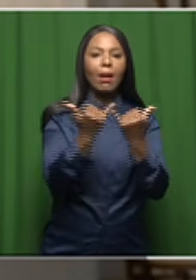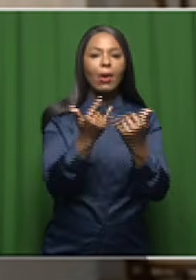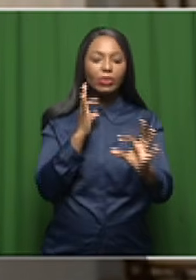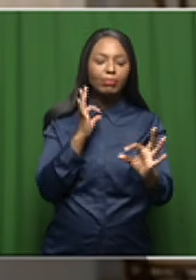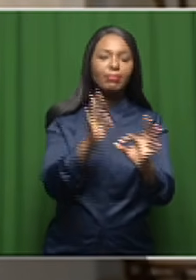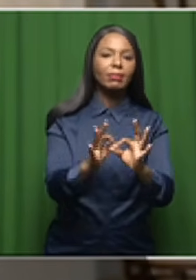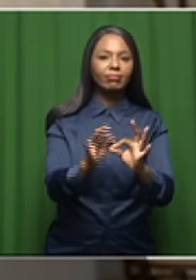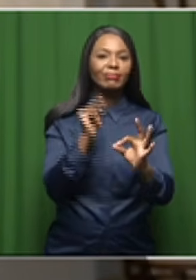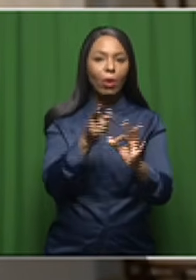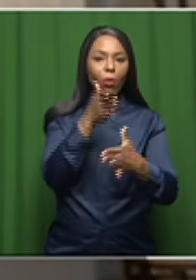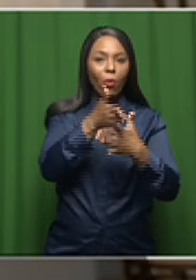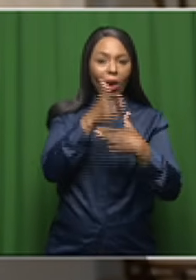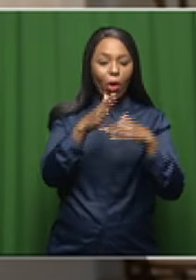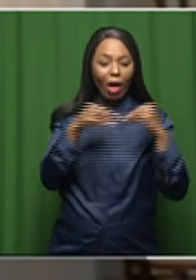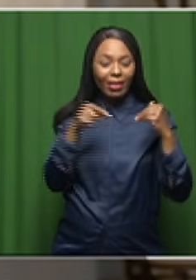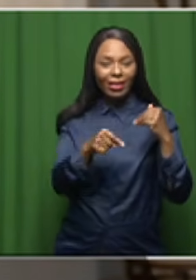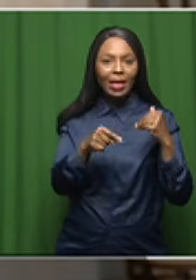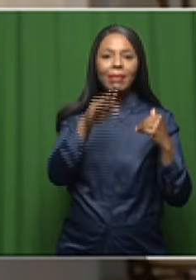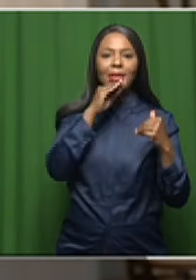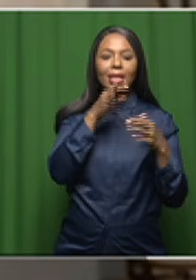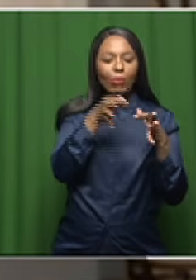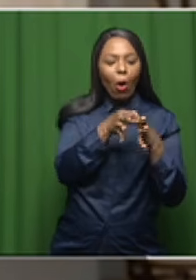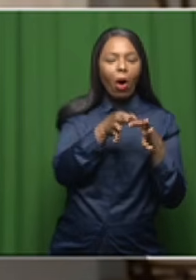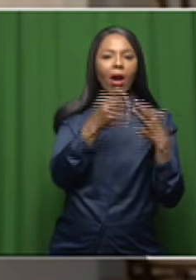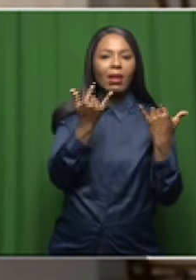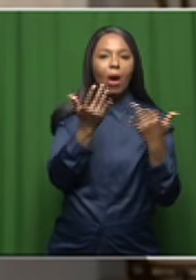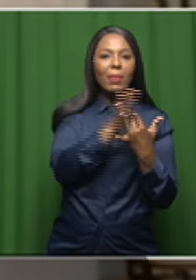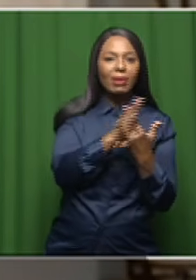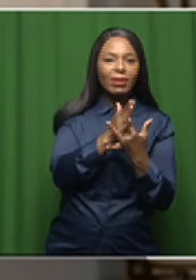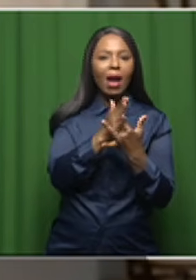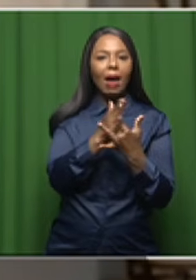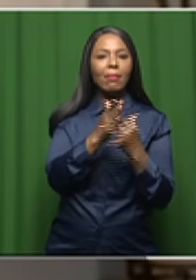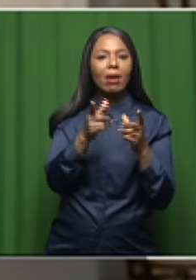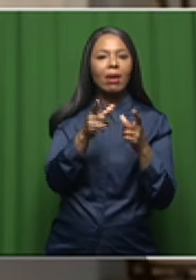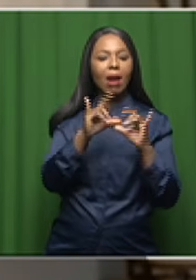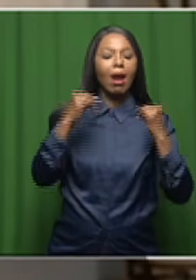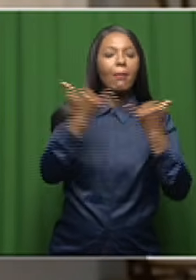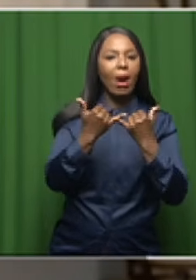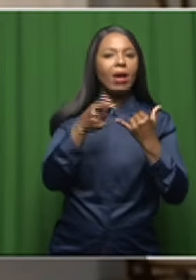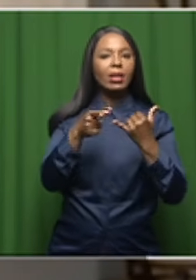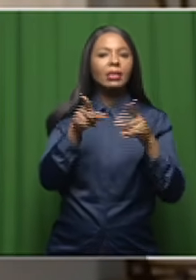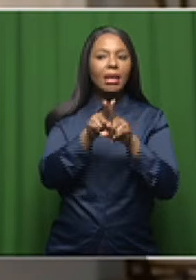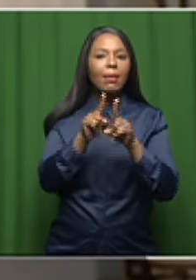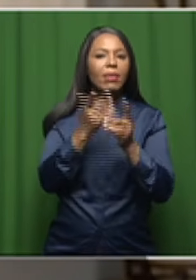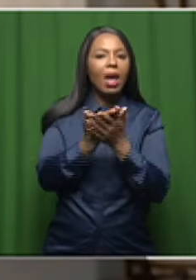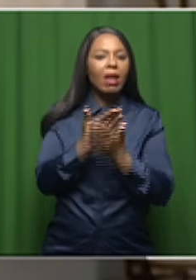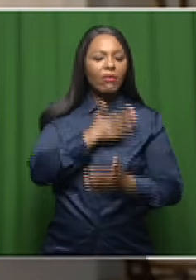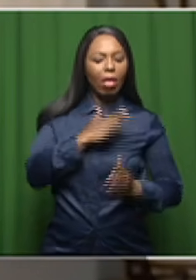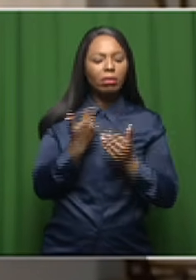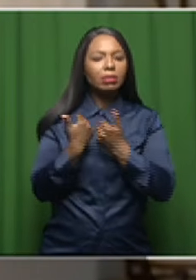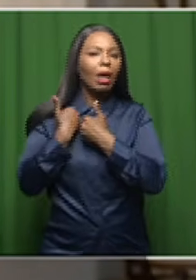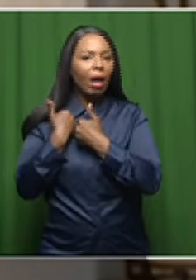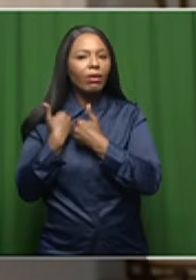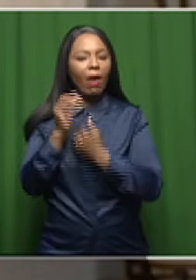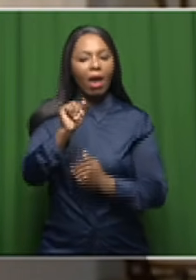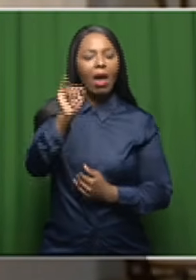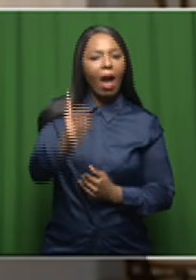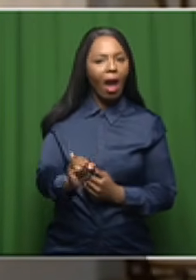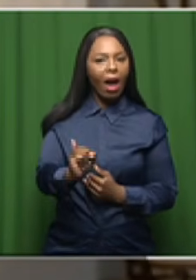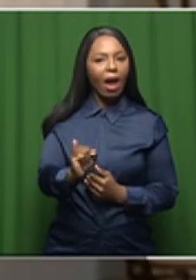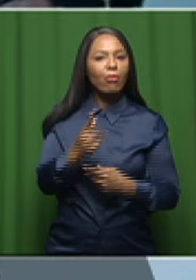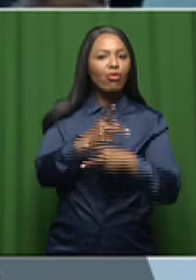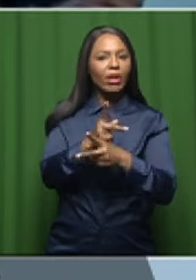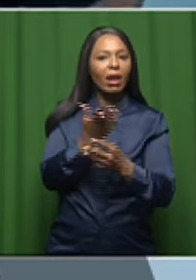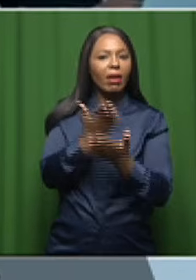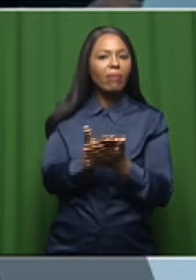certification so that small and medium-sized companies feel safely and securely to put AI products and services into the